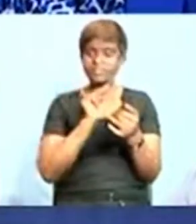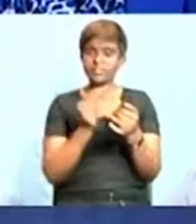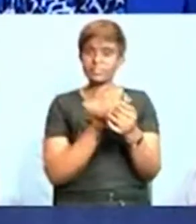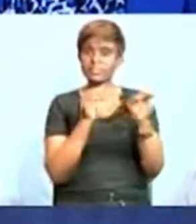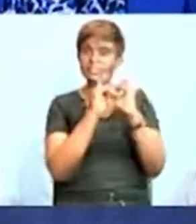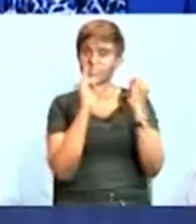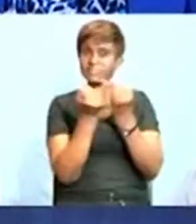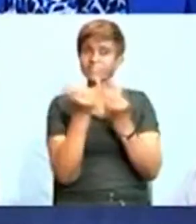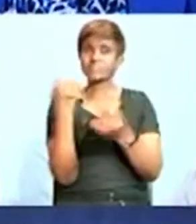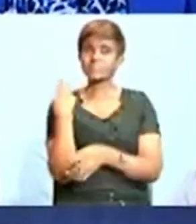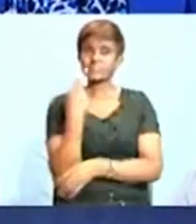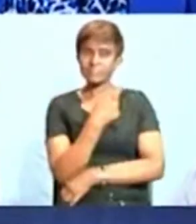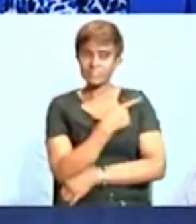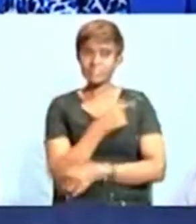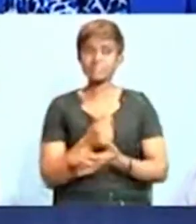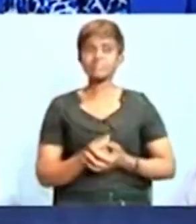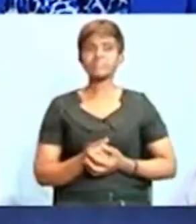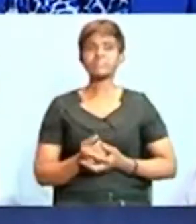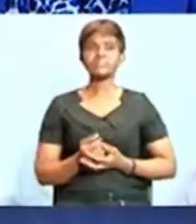institution